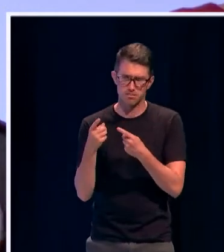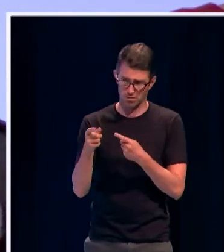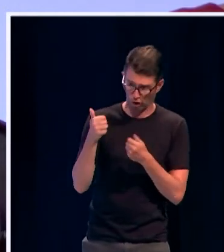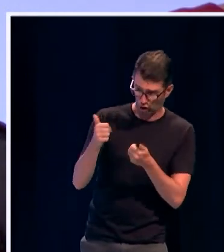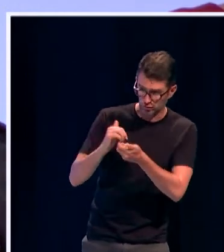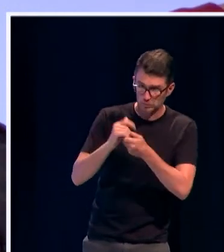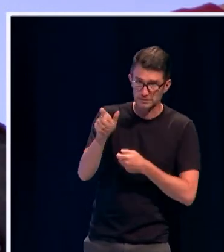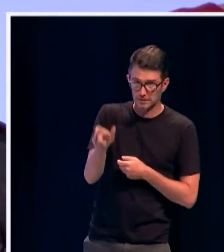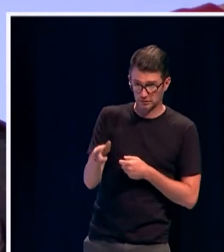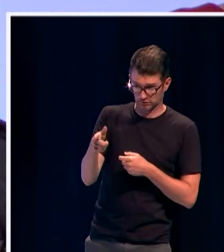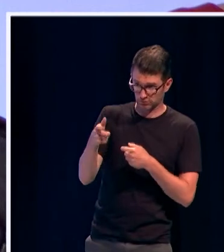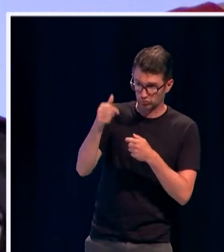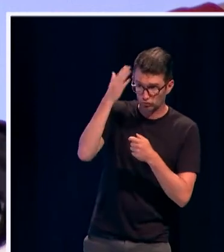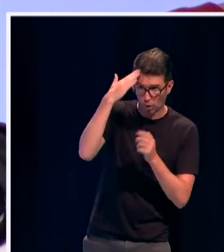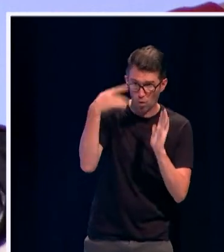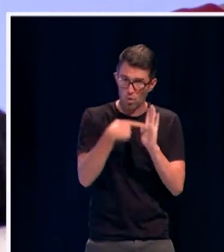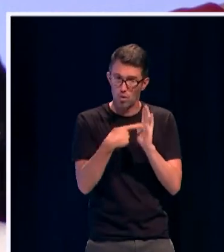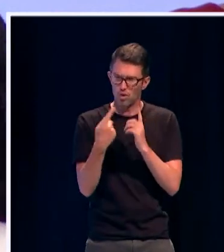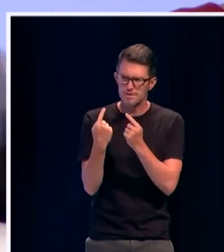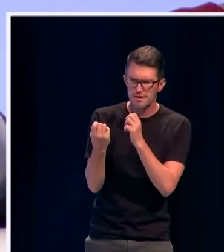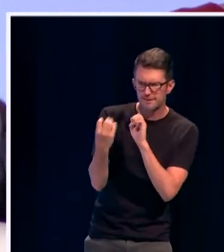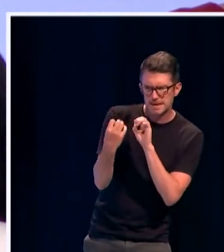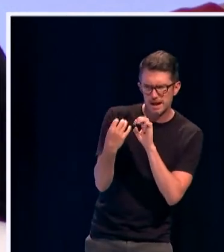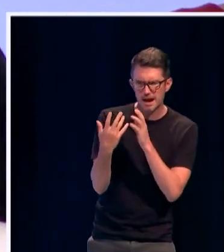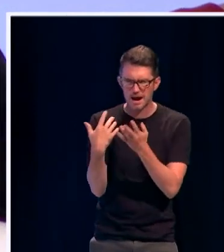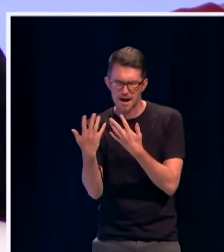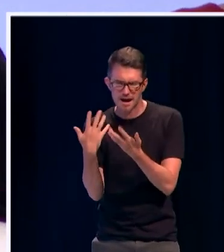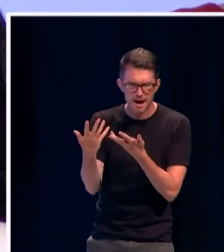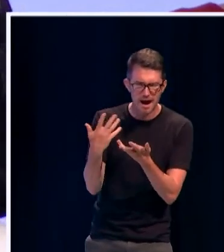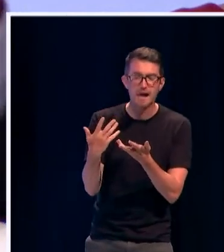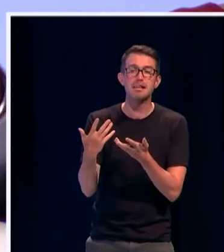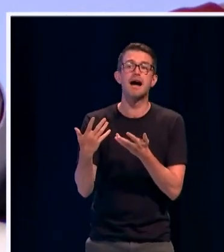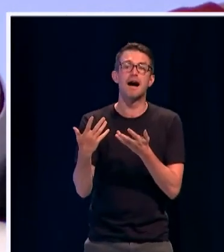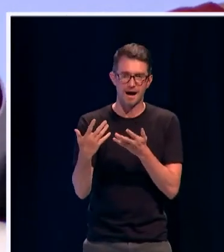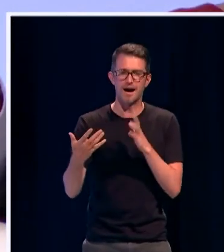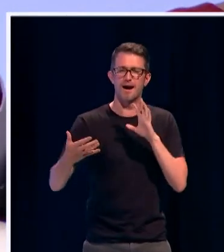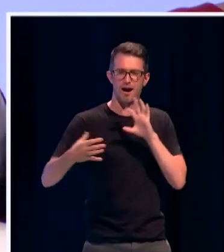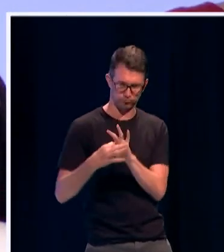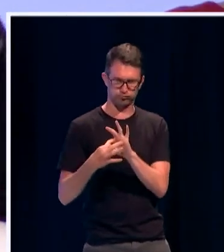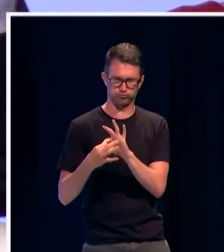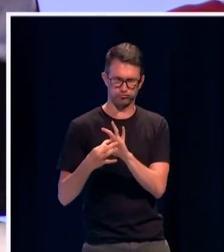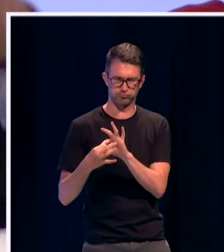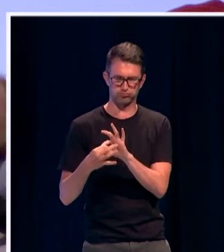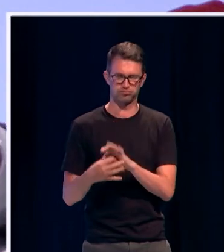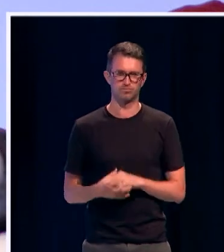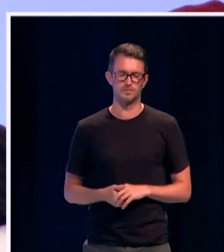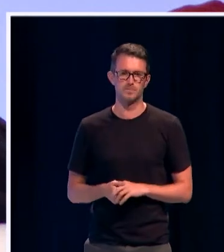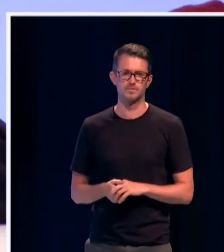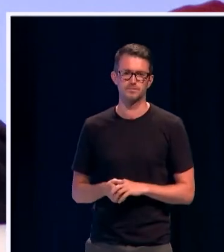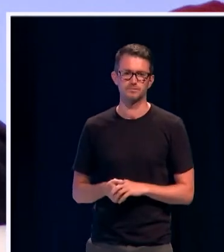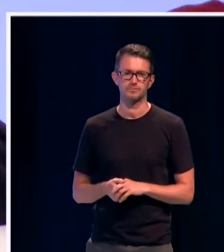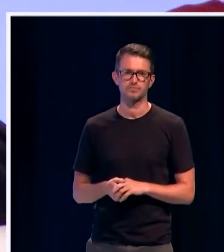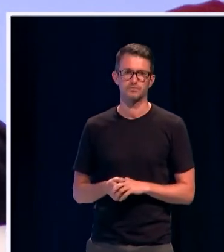in Niger. I think that once you have the capacity and you are inserted into